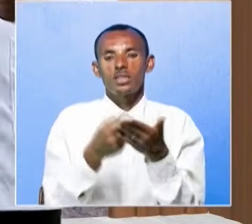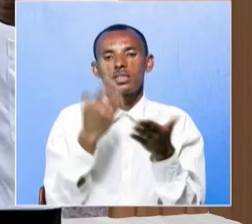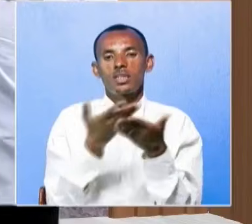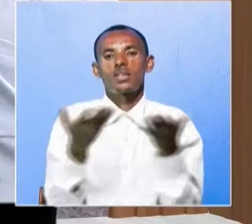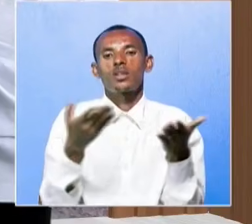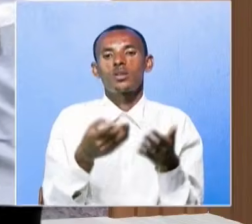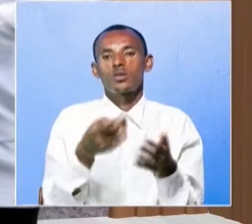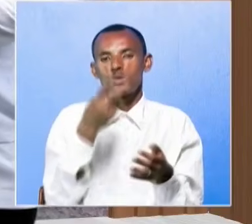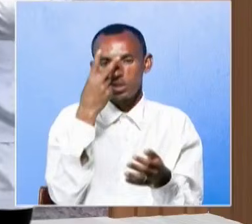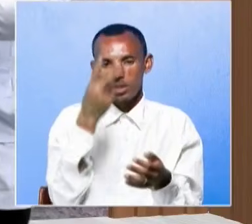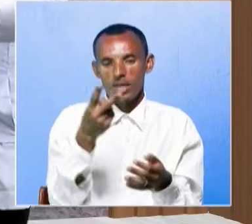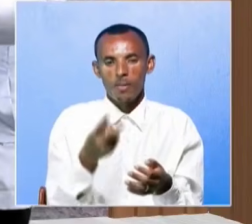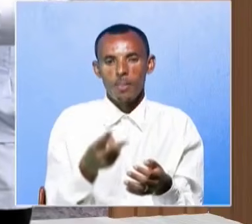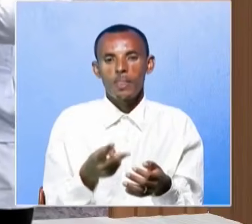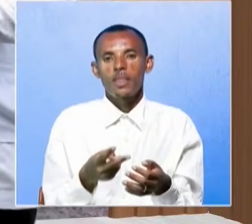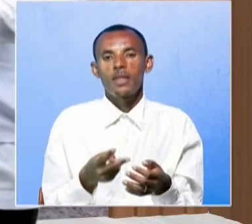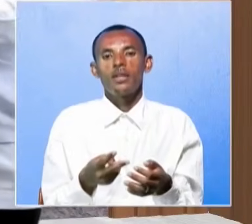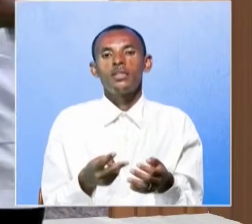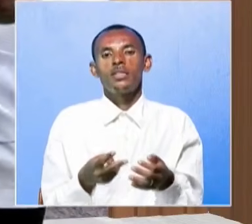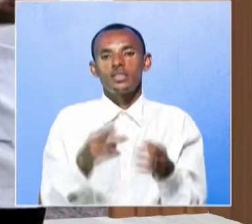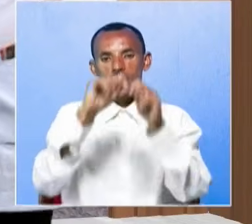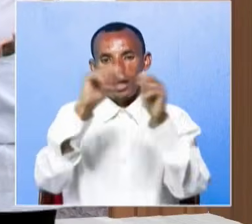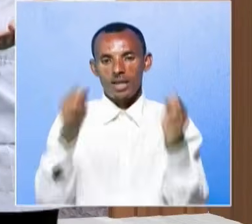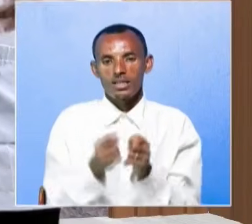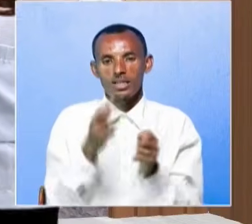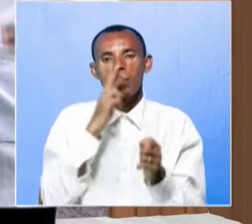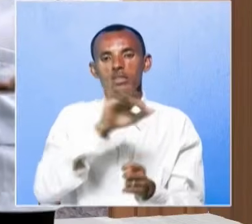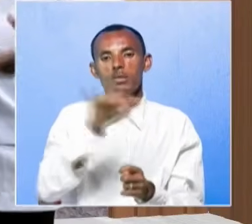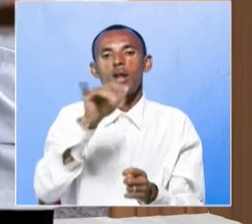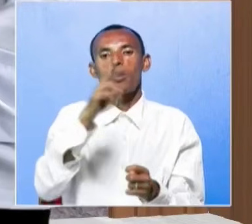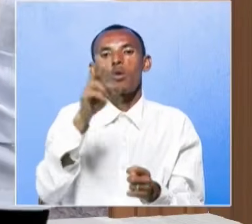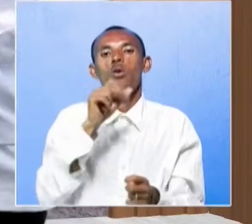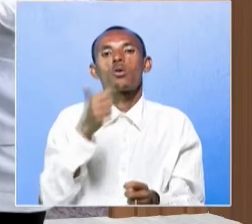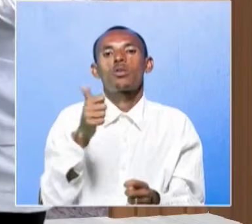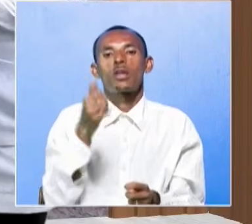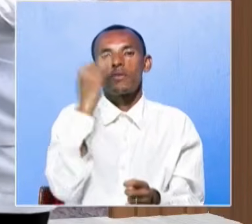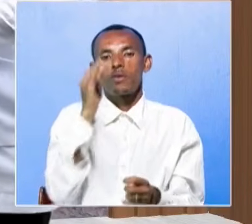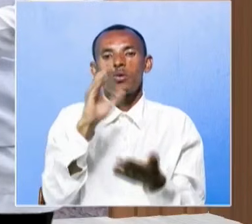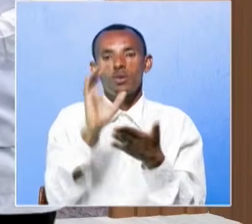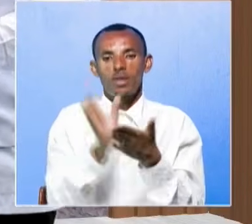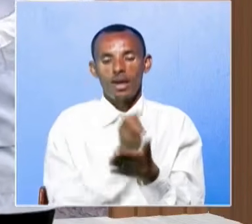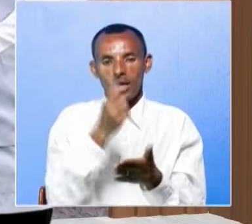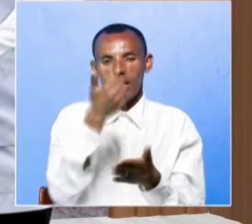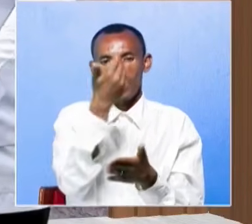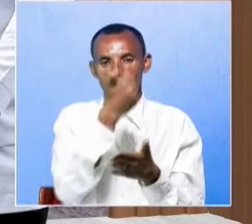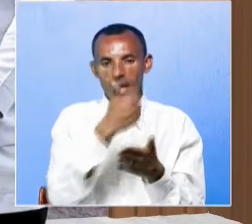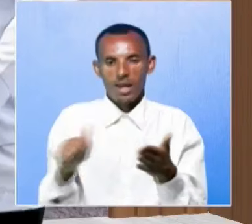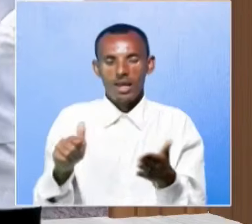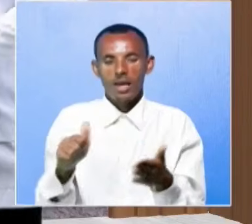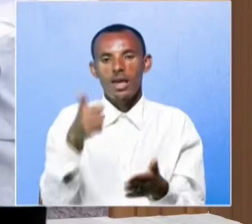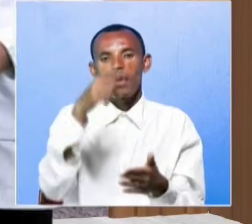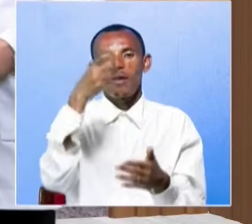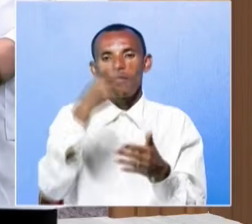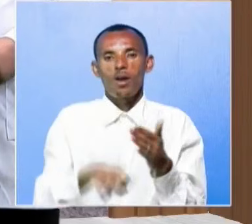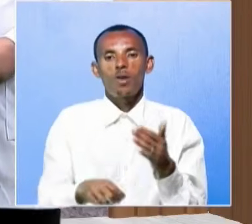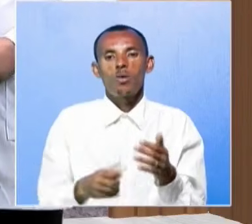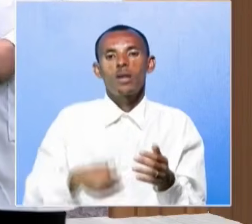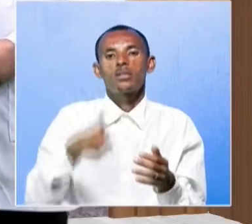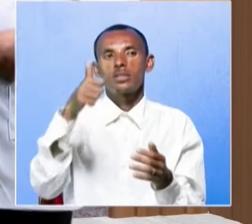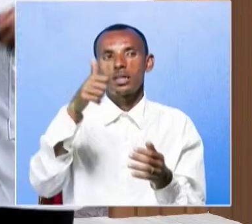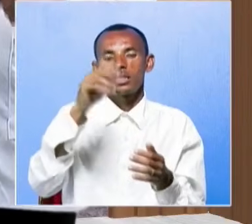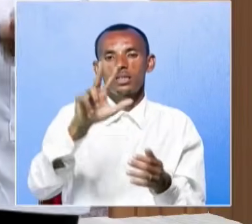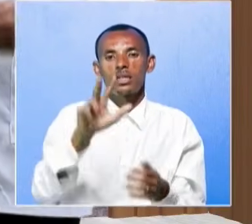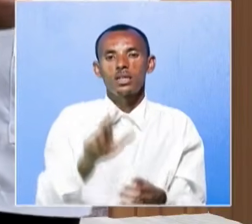check whether the triangles are similar or not if you take any a value other than 3.